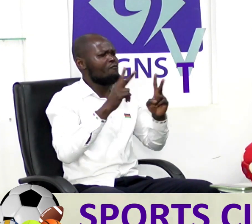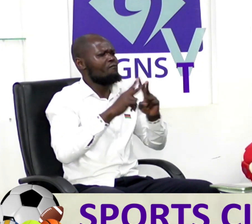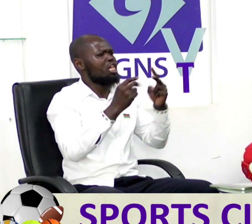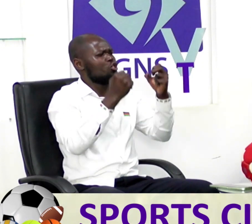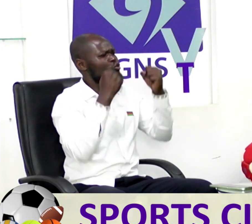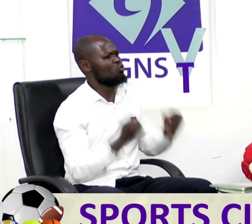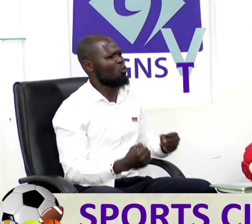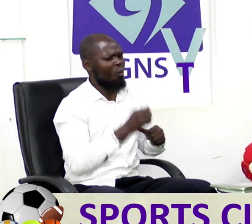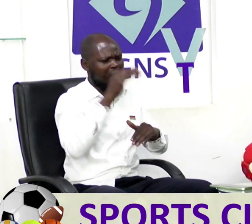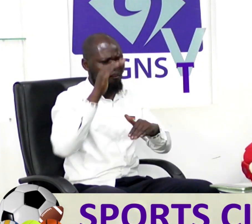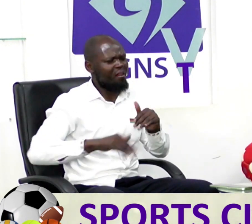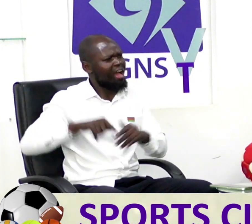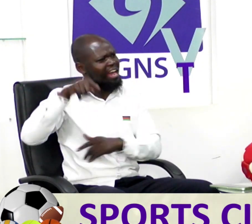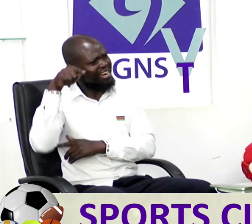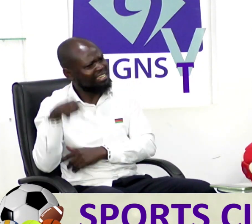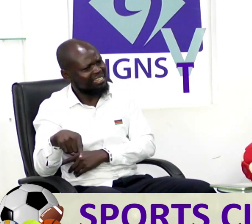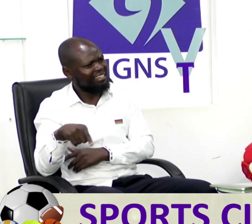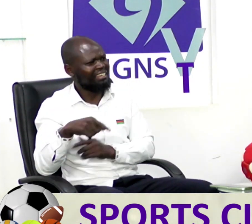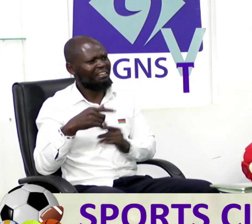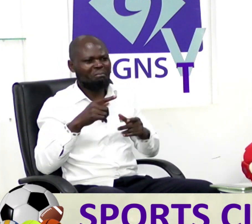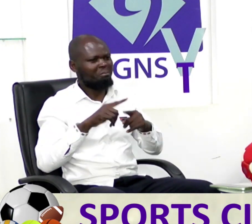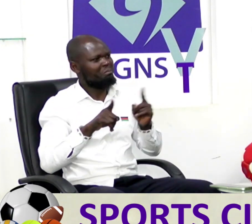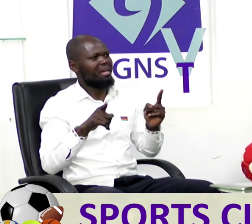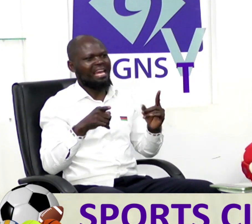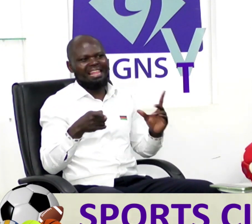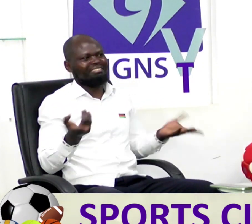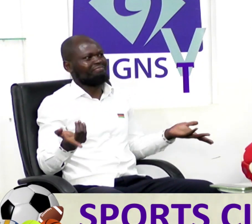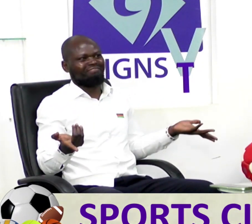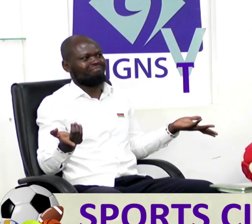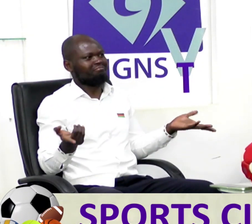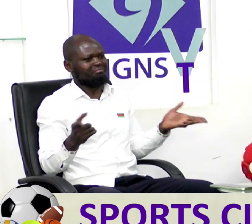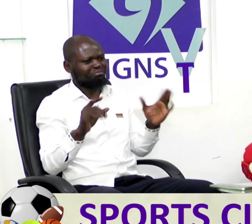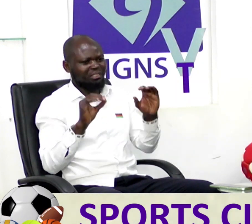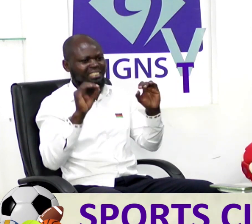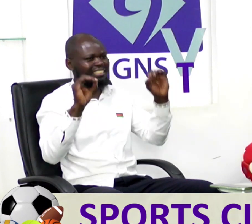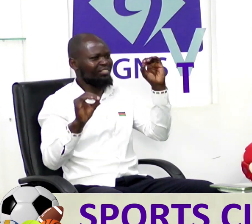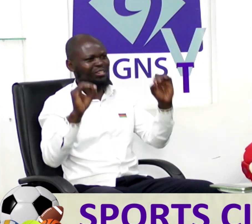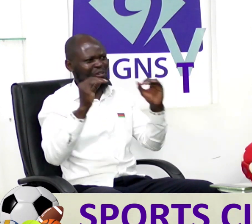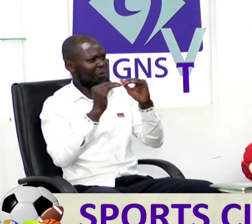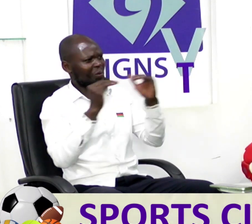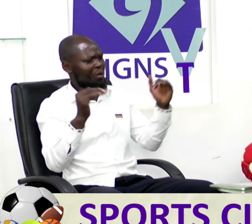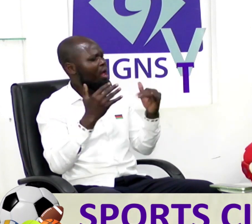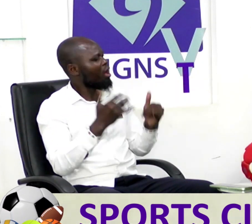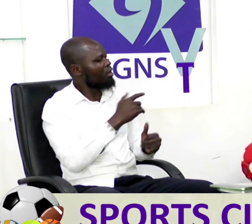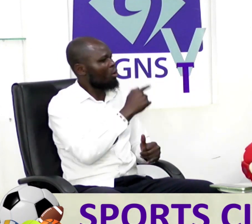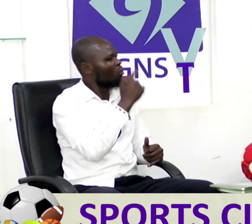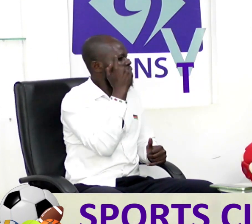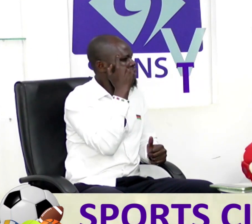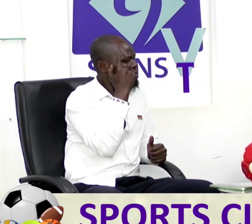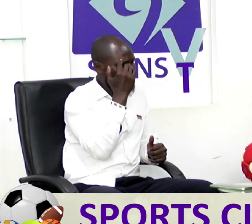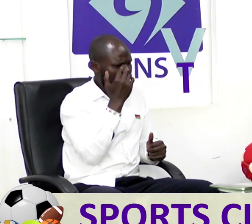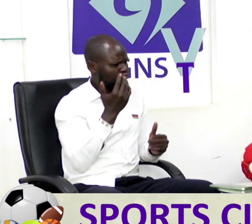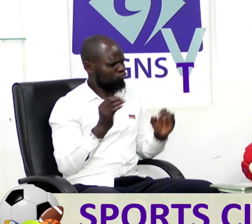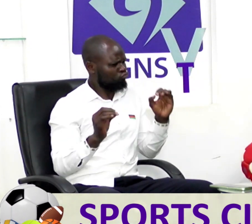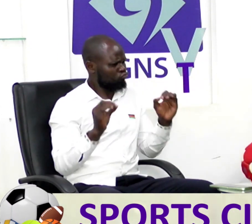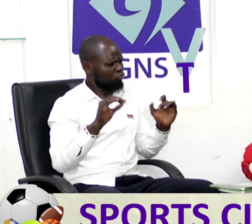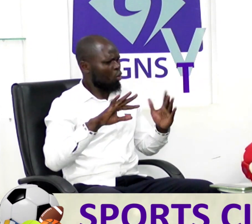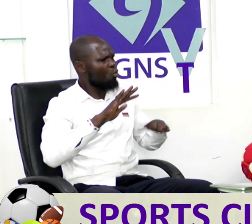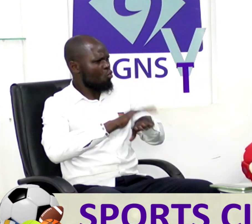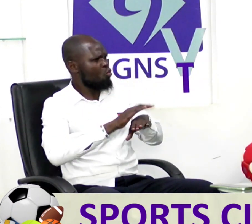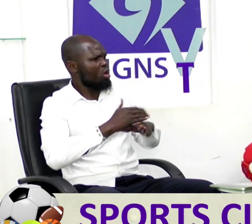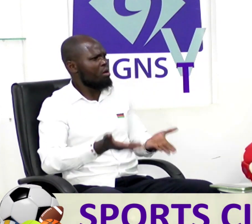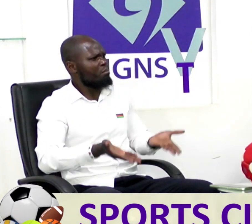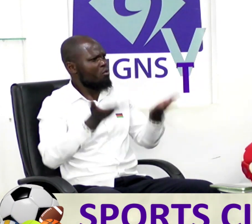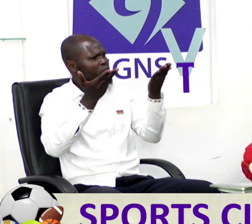because KCB has been a very strong team than Muhoroni, but currently we see it was a draw, a